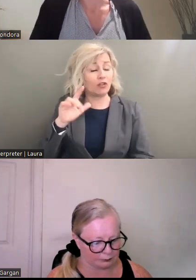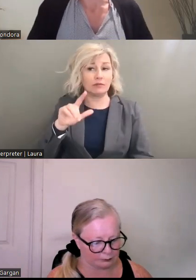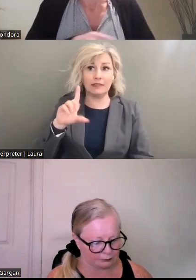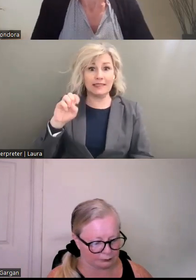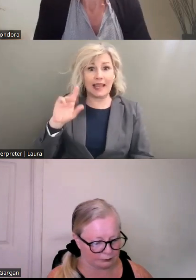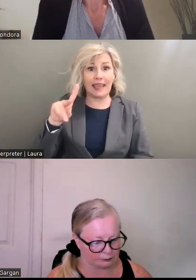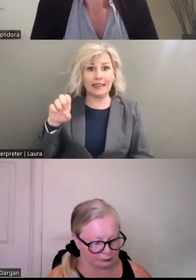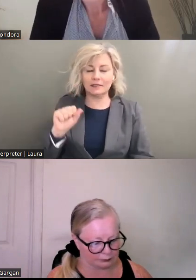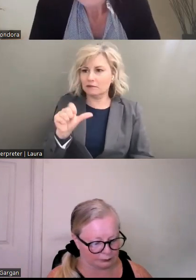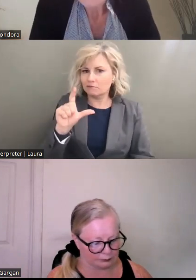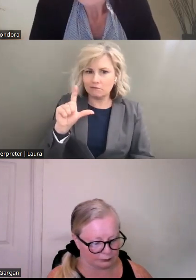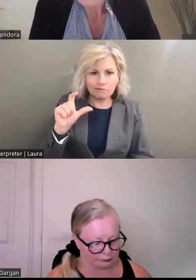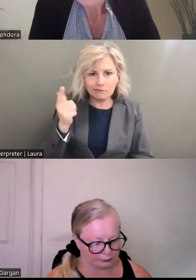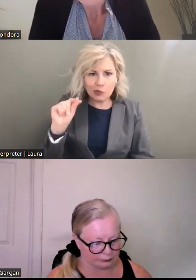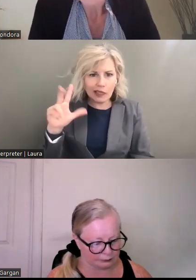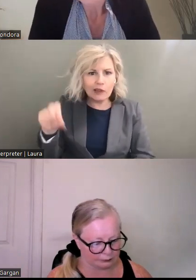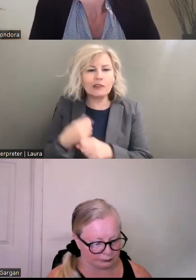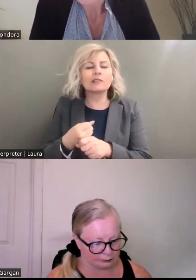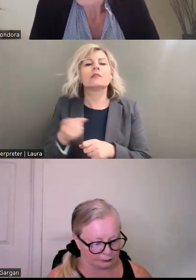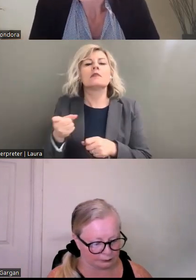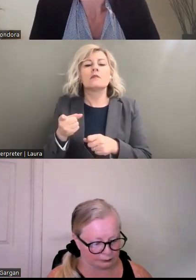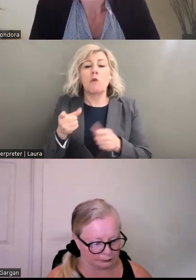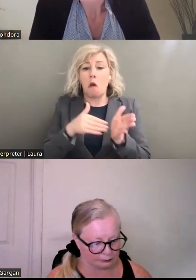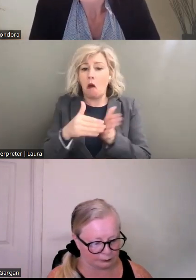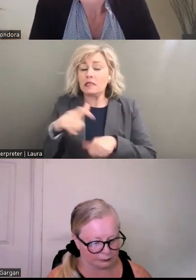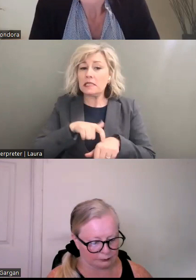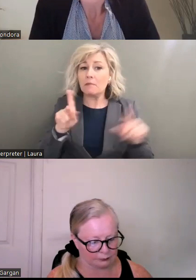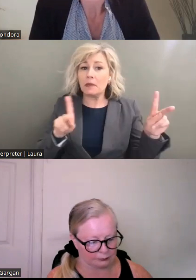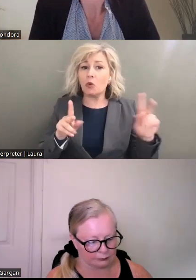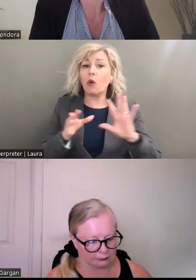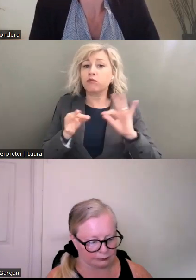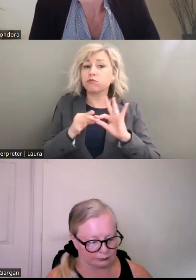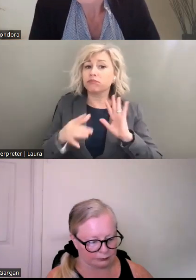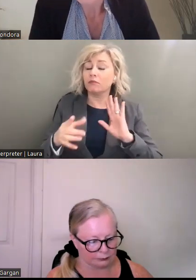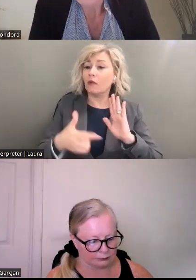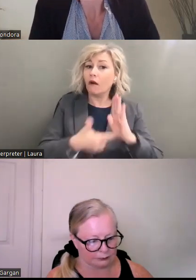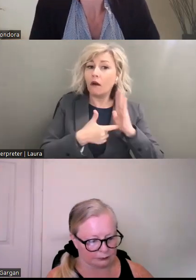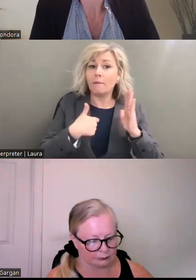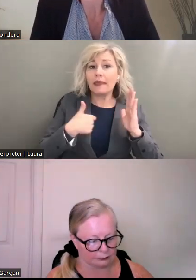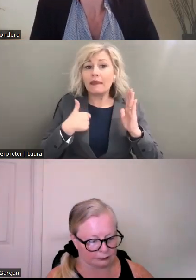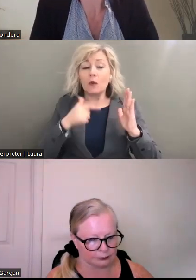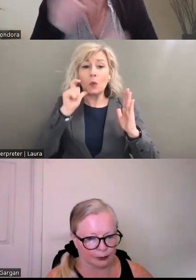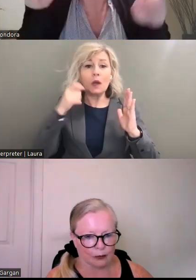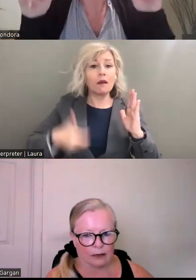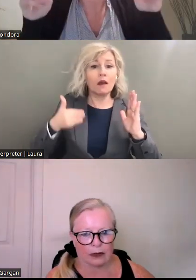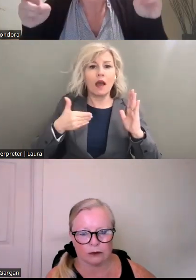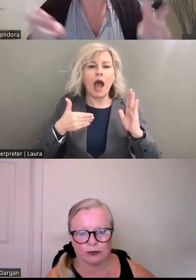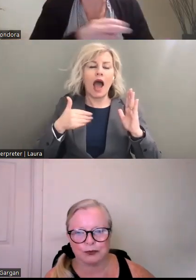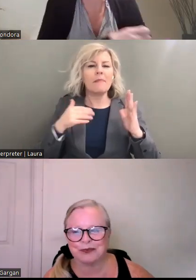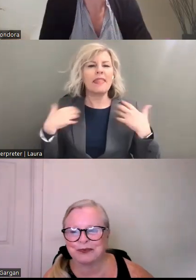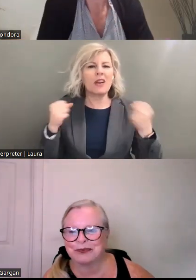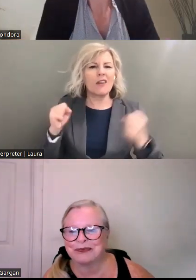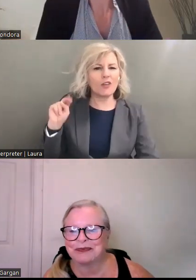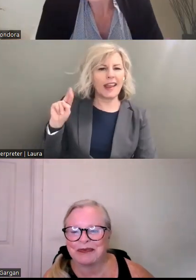And oftentimes how people will refer to me in the work that I do is as the recovery nuts and bolts